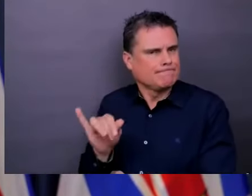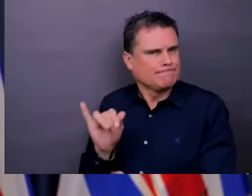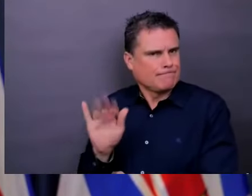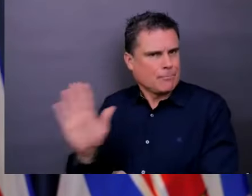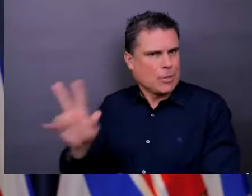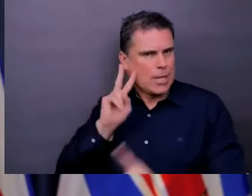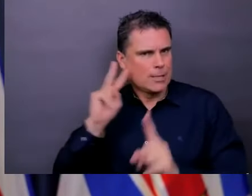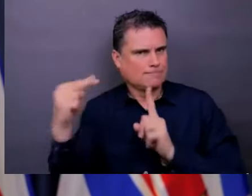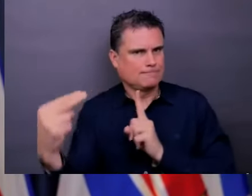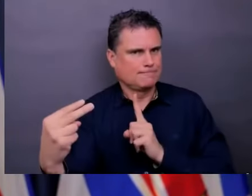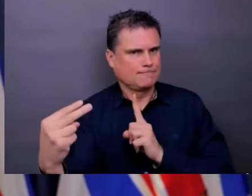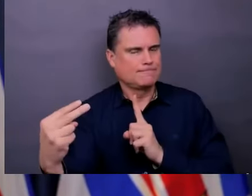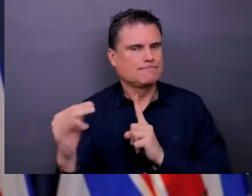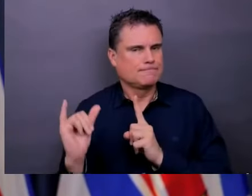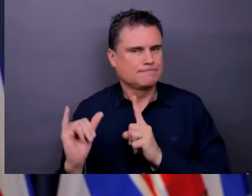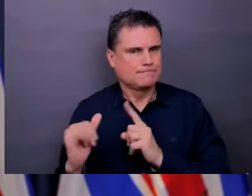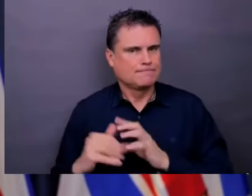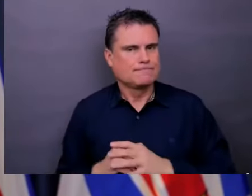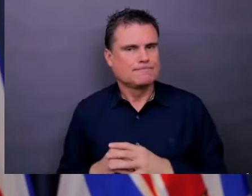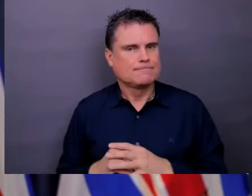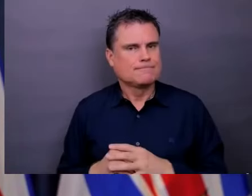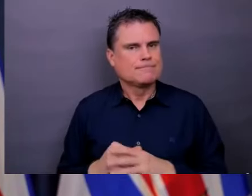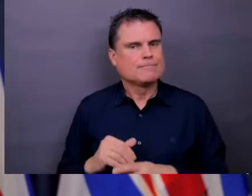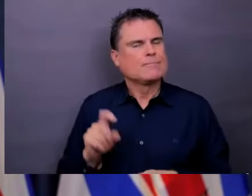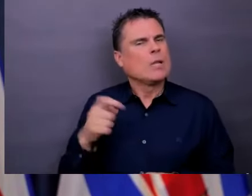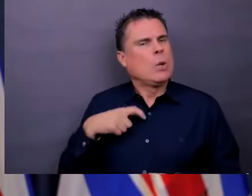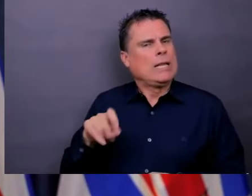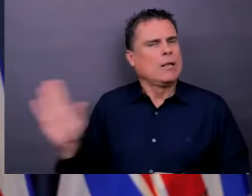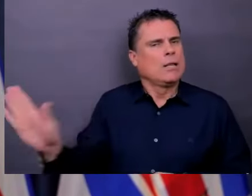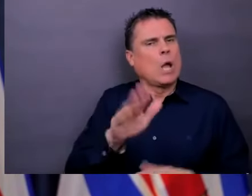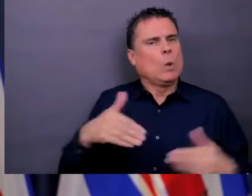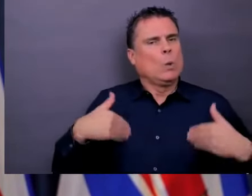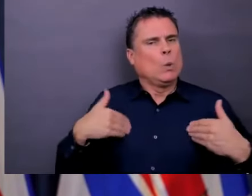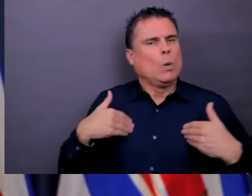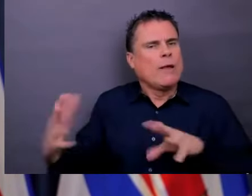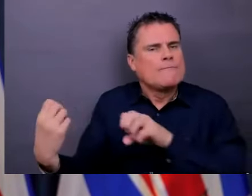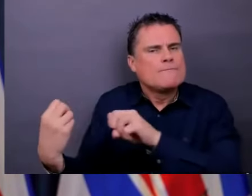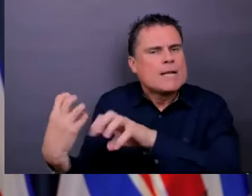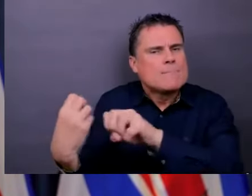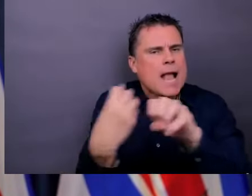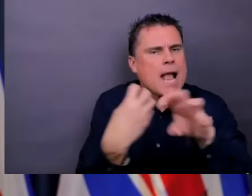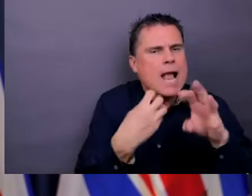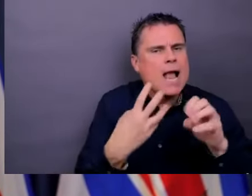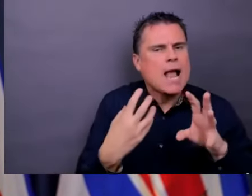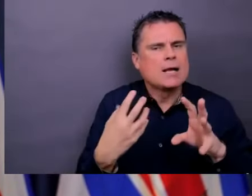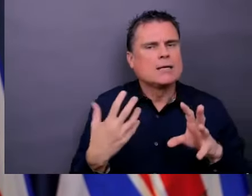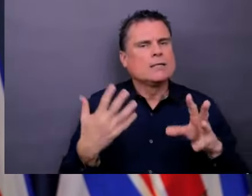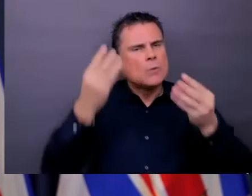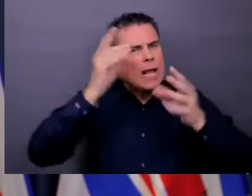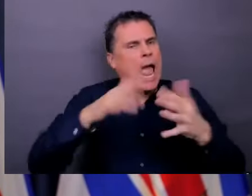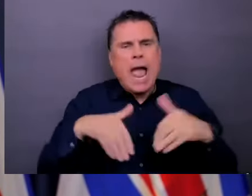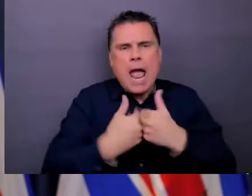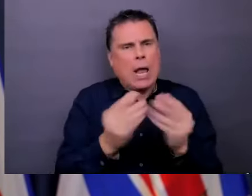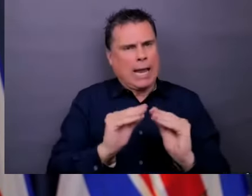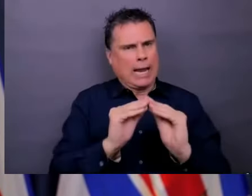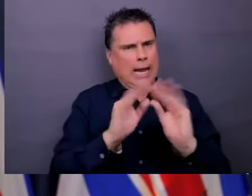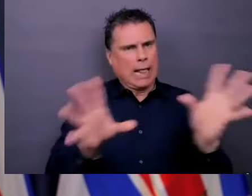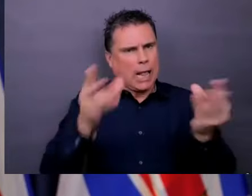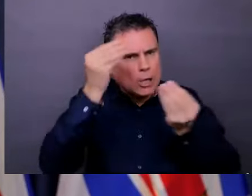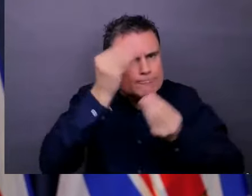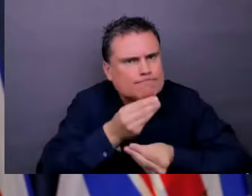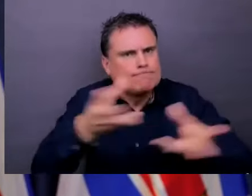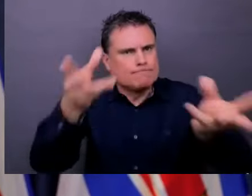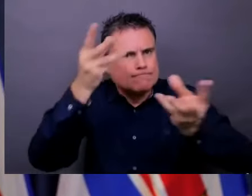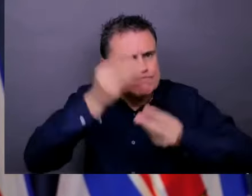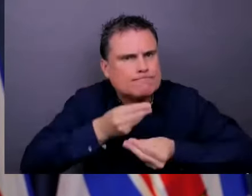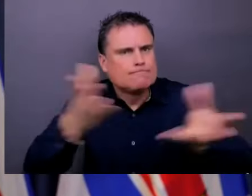end of March, our expectation is, the plan that has been presented to us by the federal government, will see about 10% of